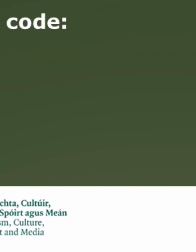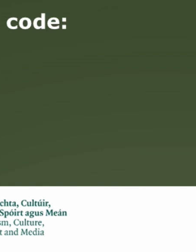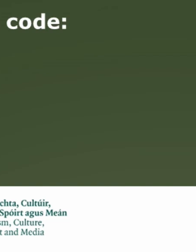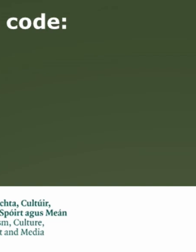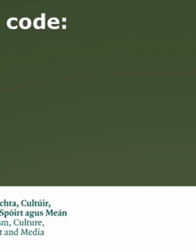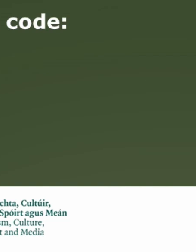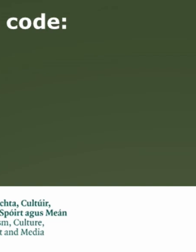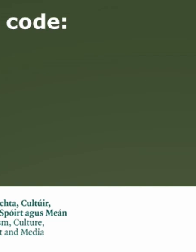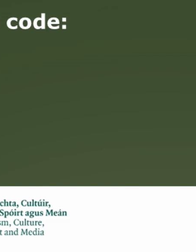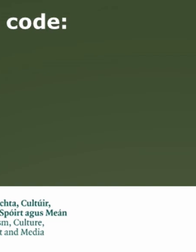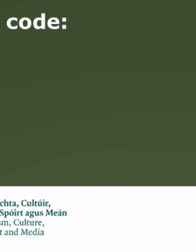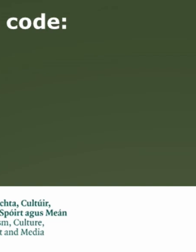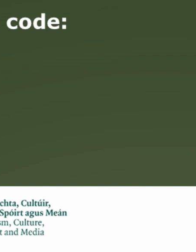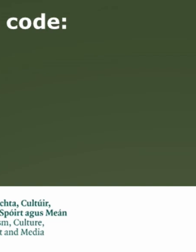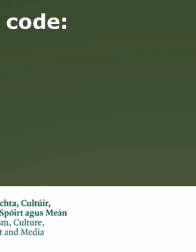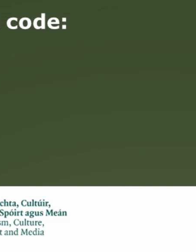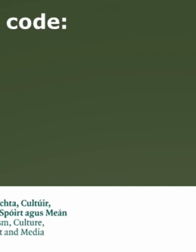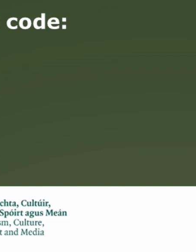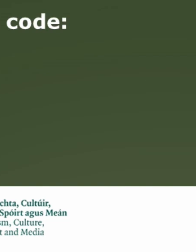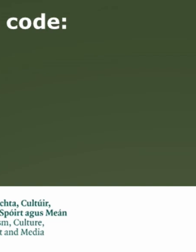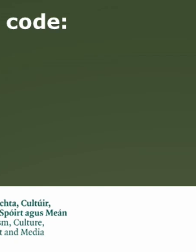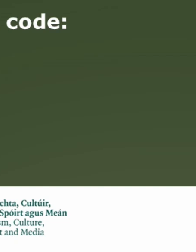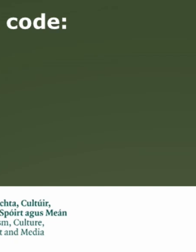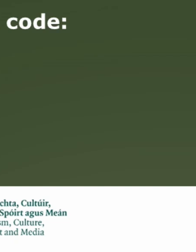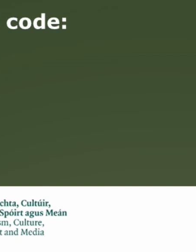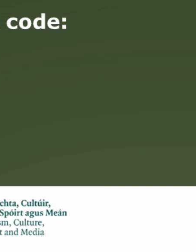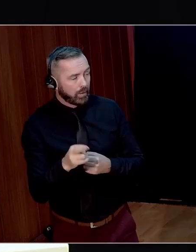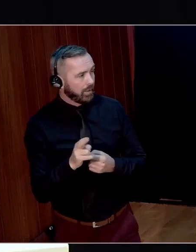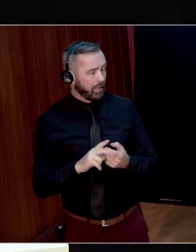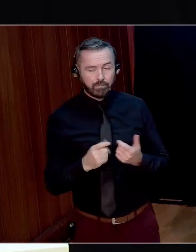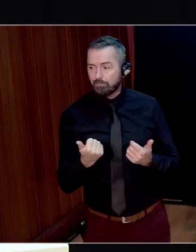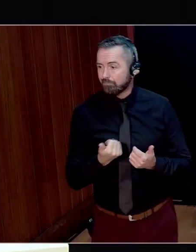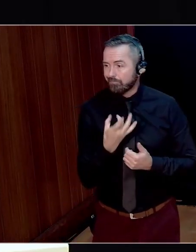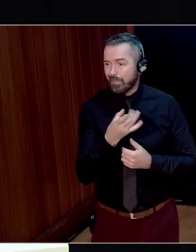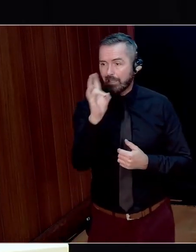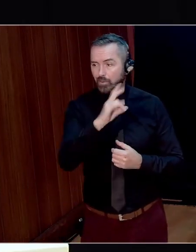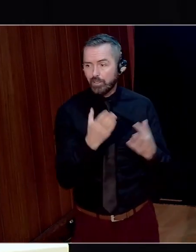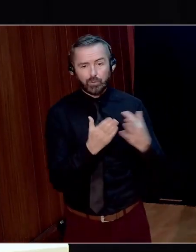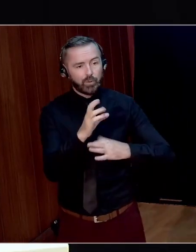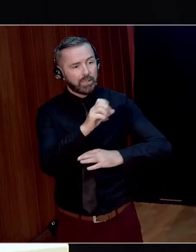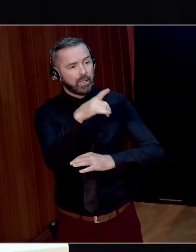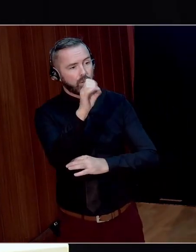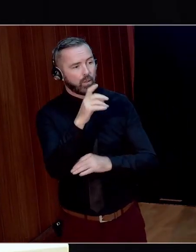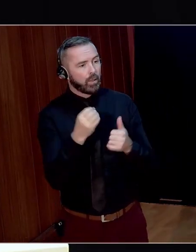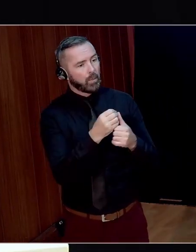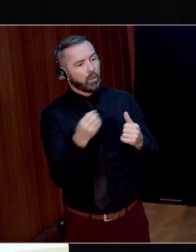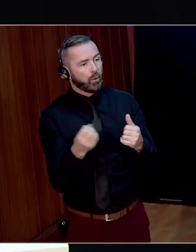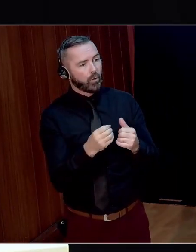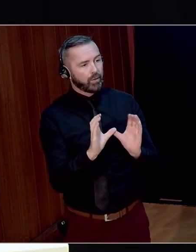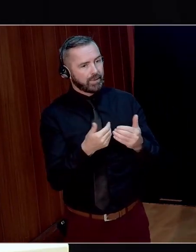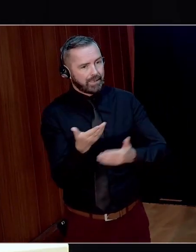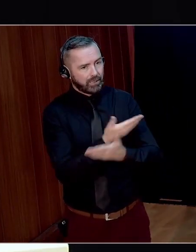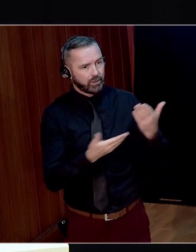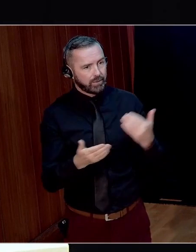programme, that you will get into the questions and that you can then ask questions via Slido, like in the other previous sessions, and I'll